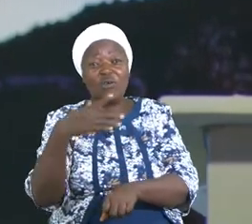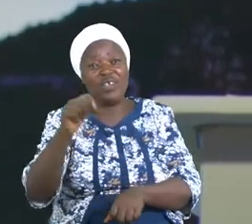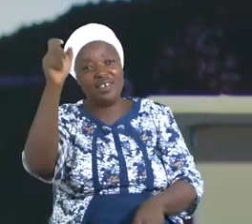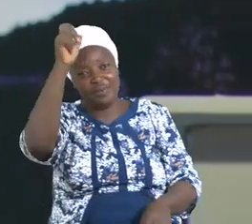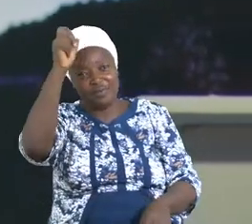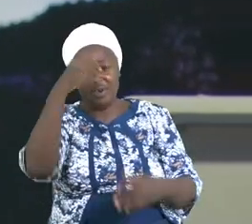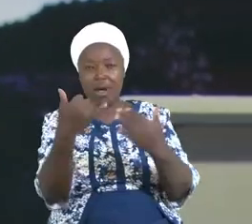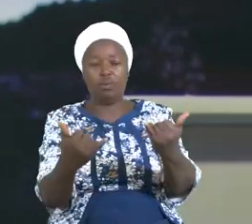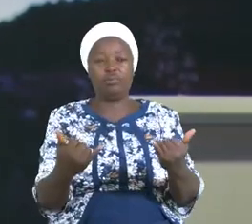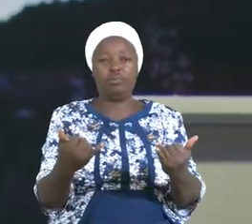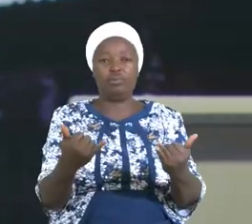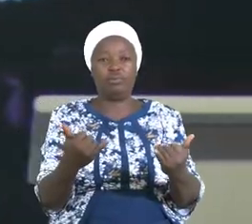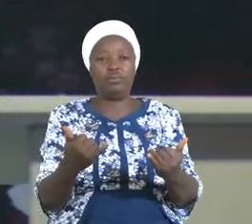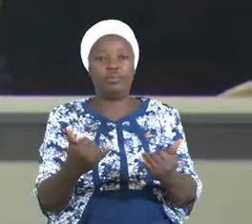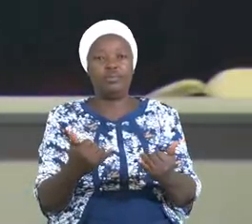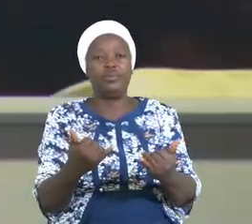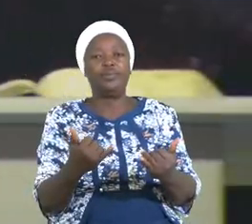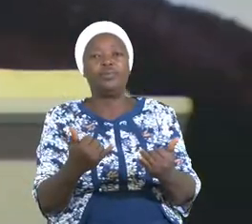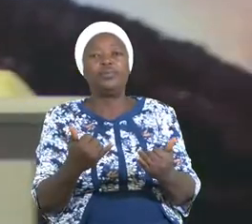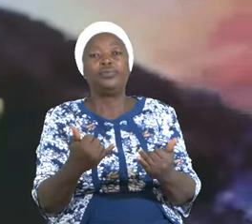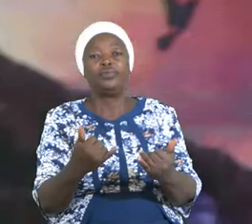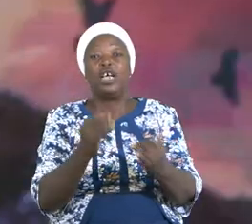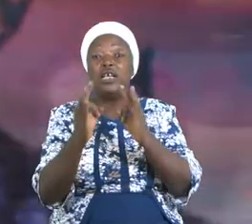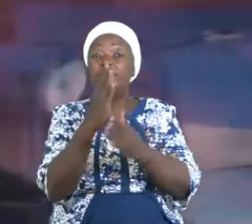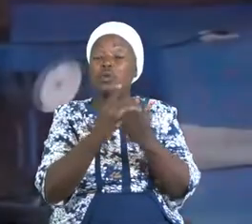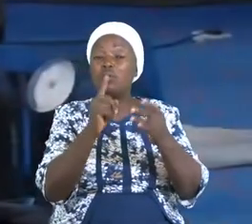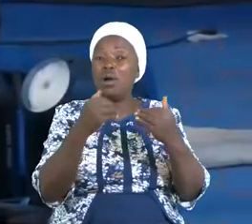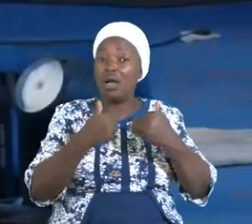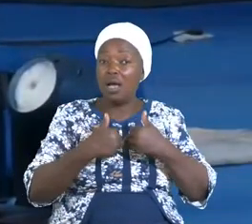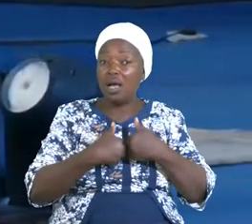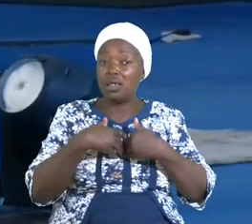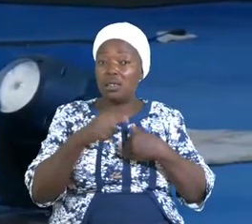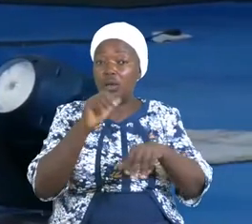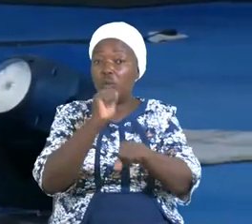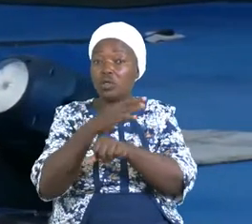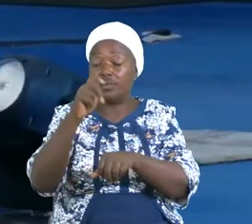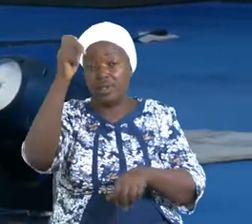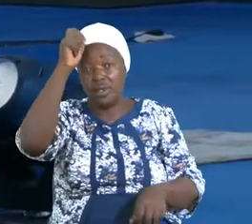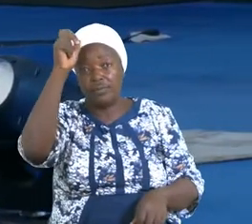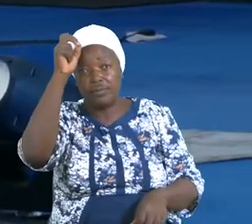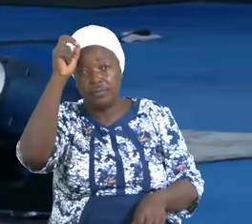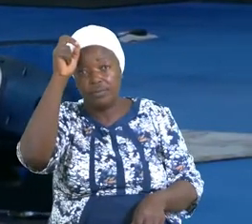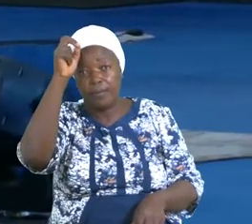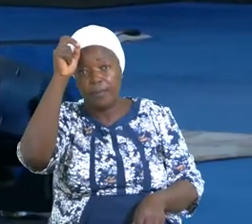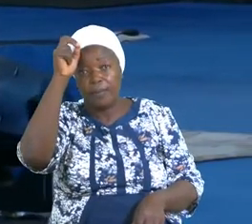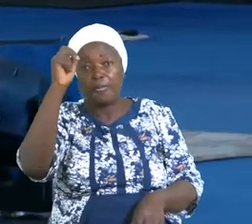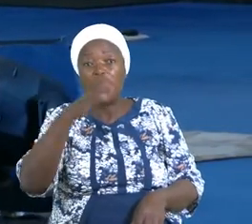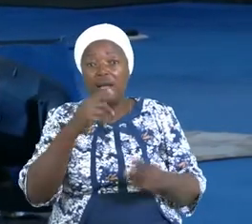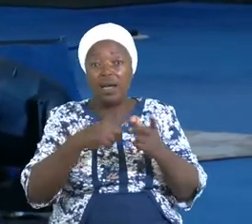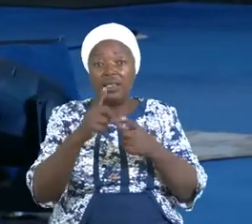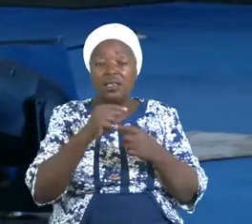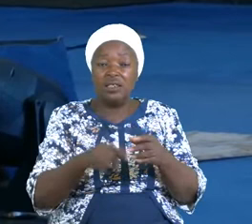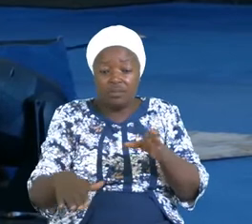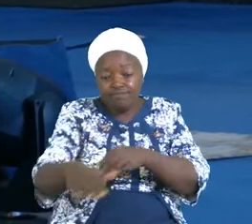Now, if somebody has the works of the devil and is covering it